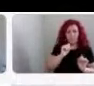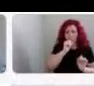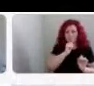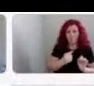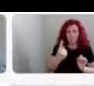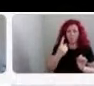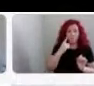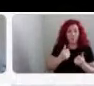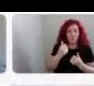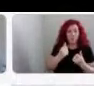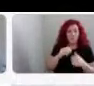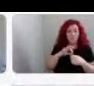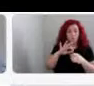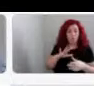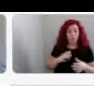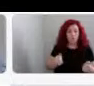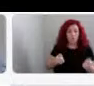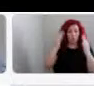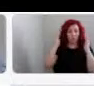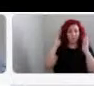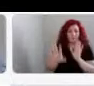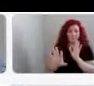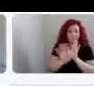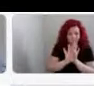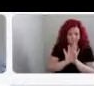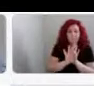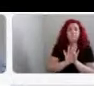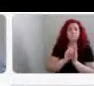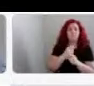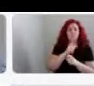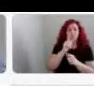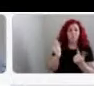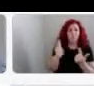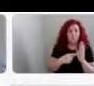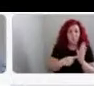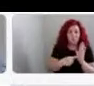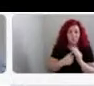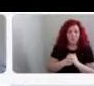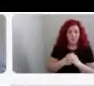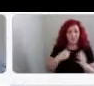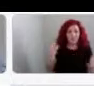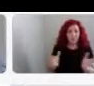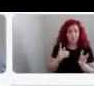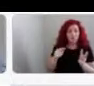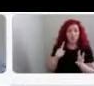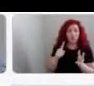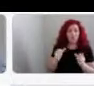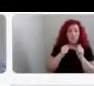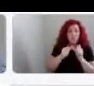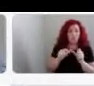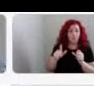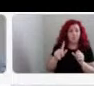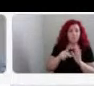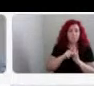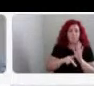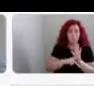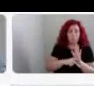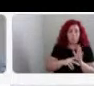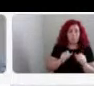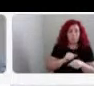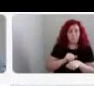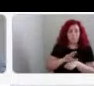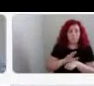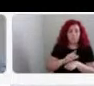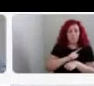which the voters overwhelmingly enacted to ensure everyone is represented i urge you to uphold this principle and deliver legislative and